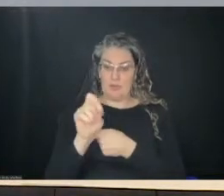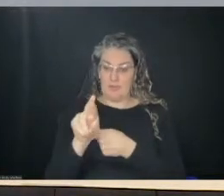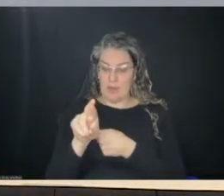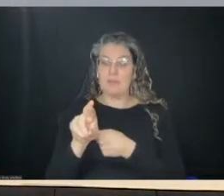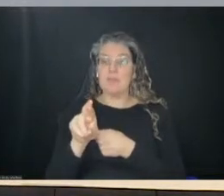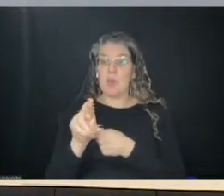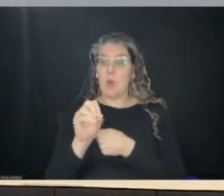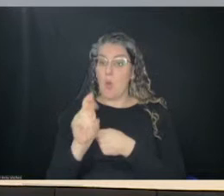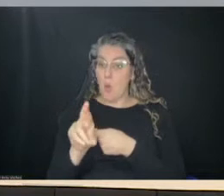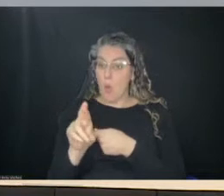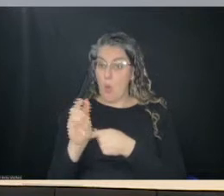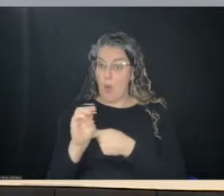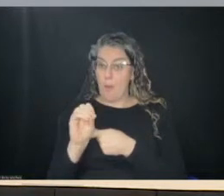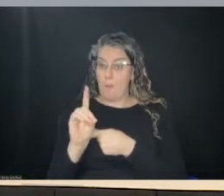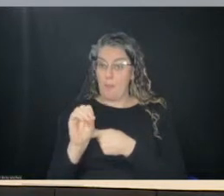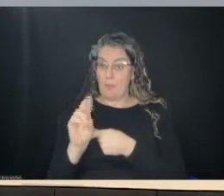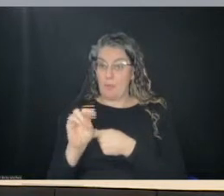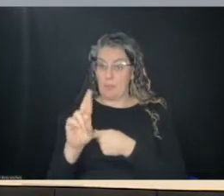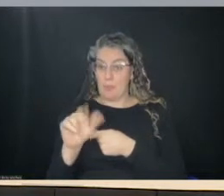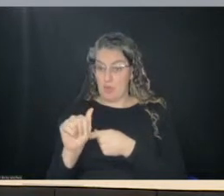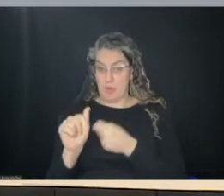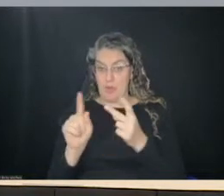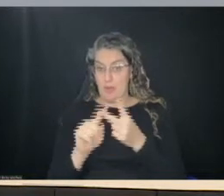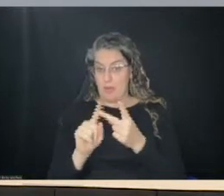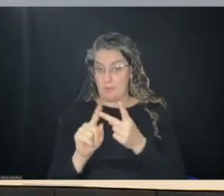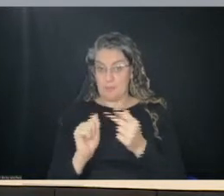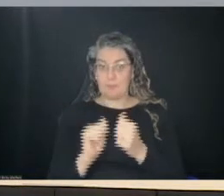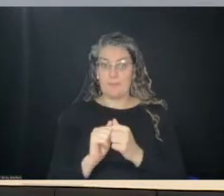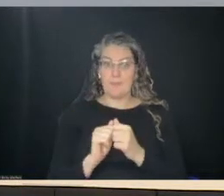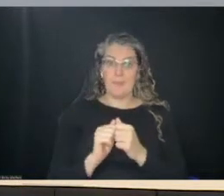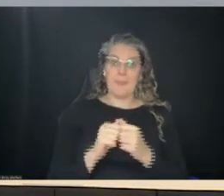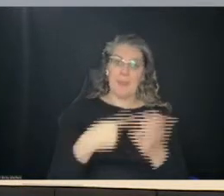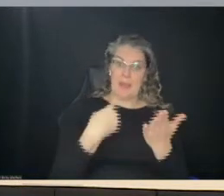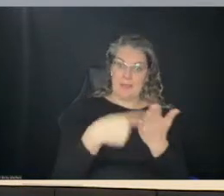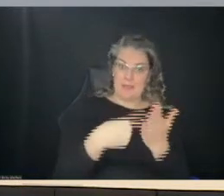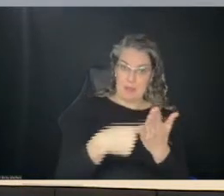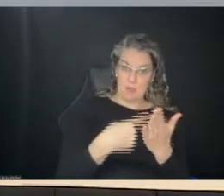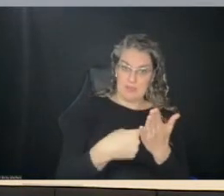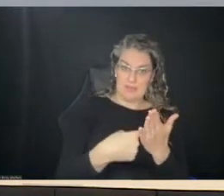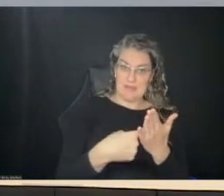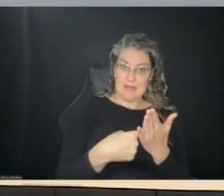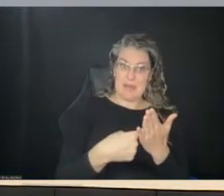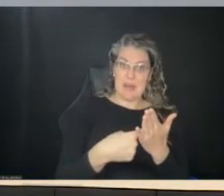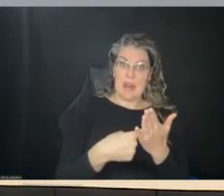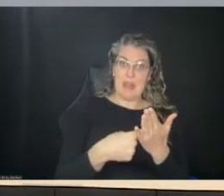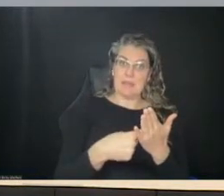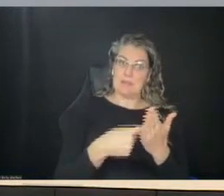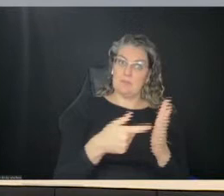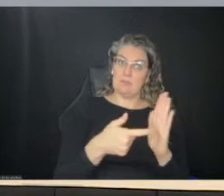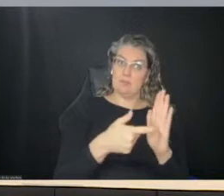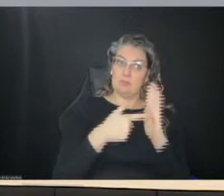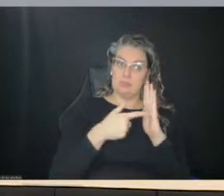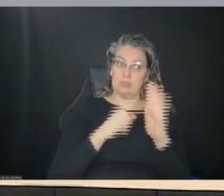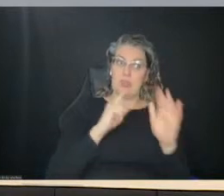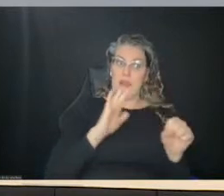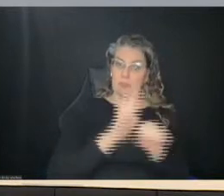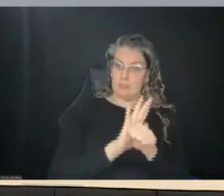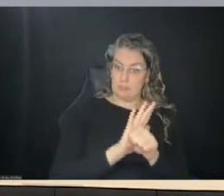will be information about effectiveness and safety of both having a second dose of mRNA